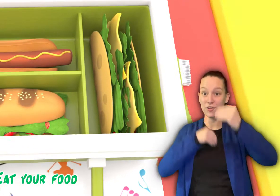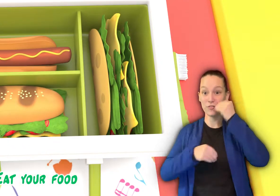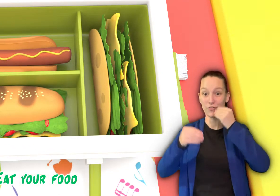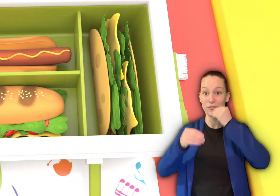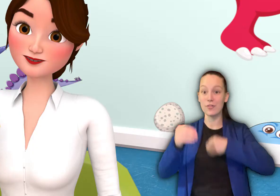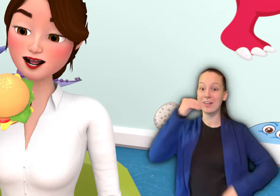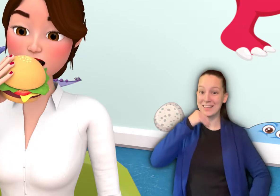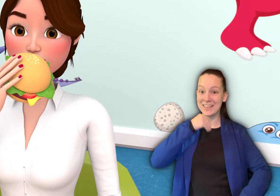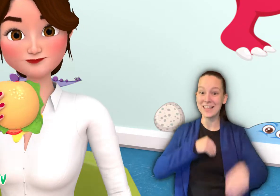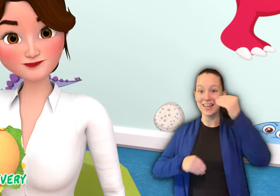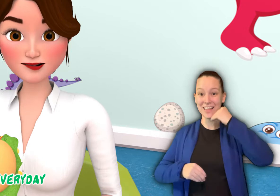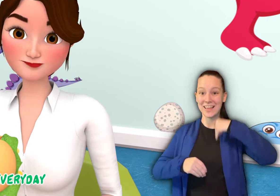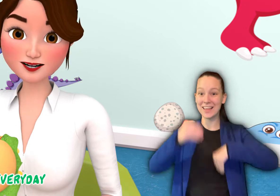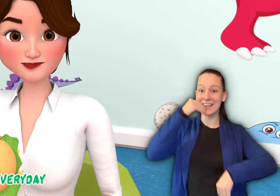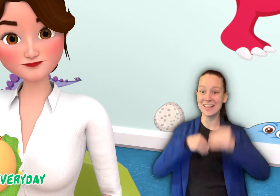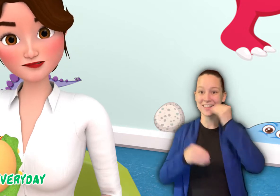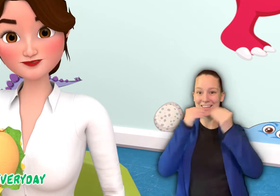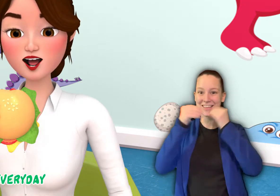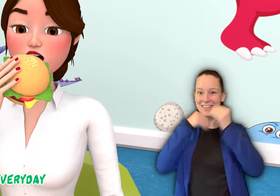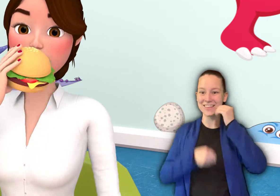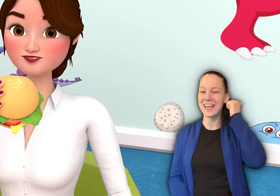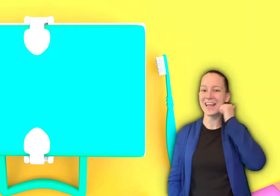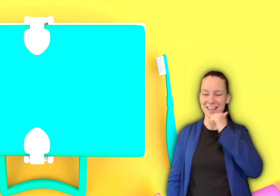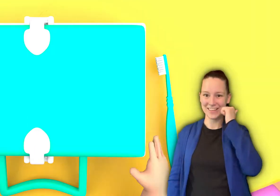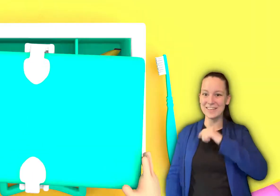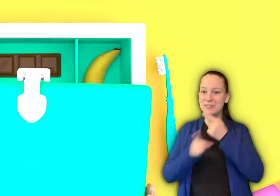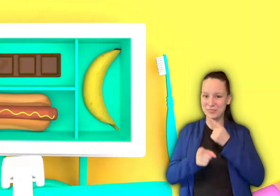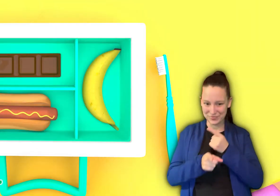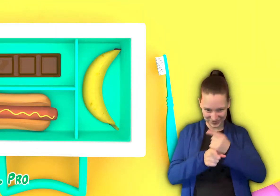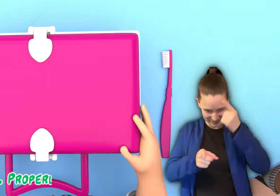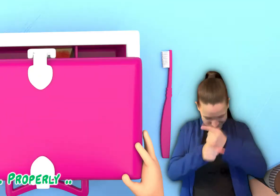Eat your food, eat it every day.